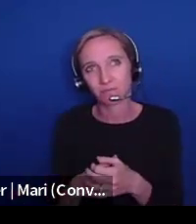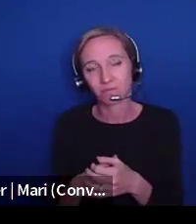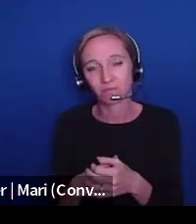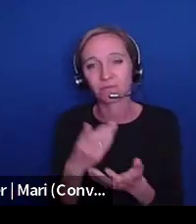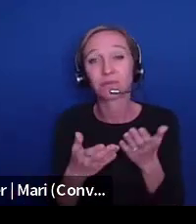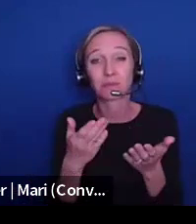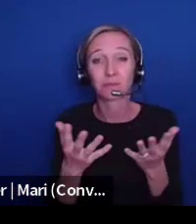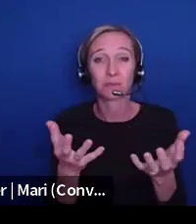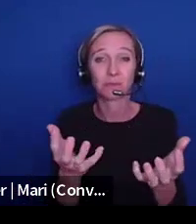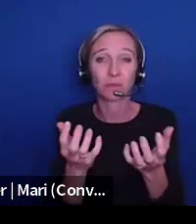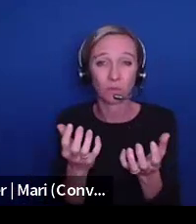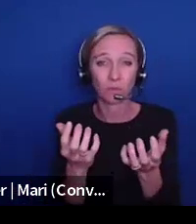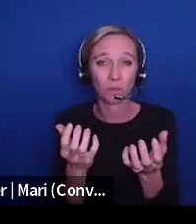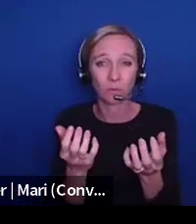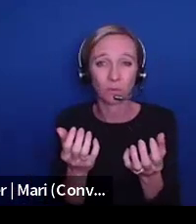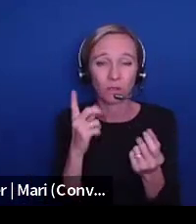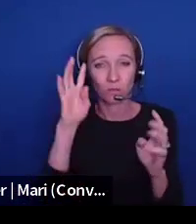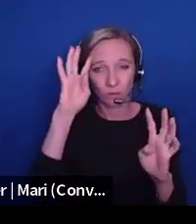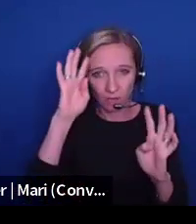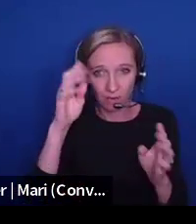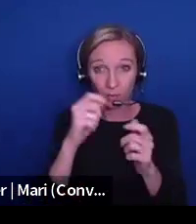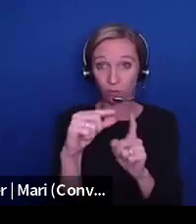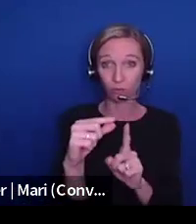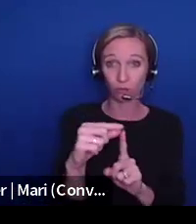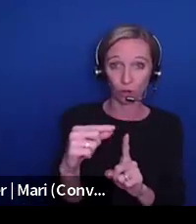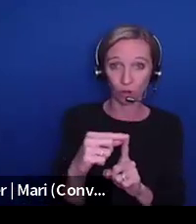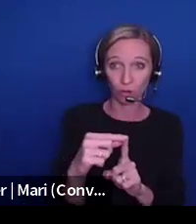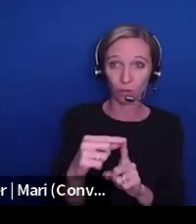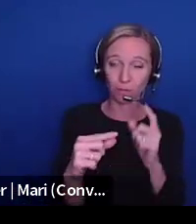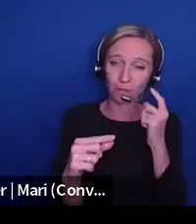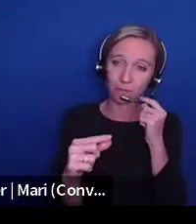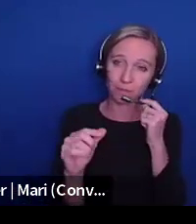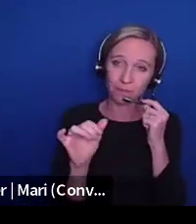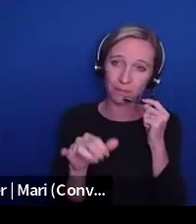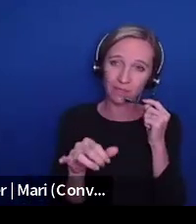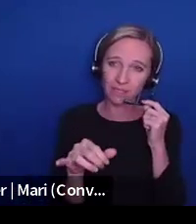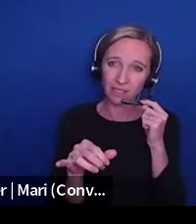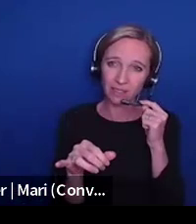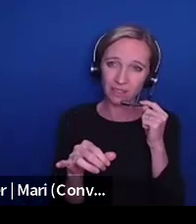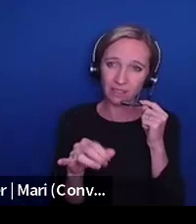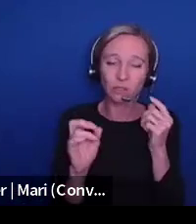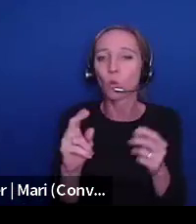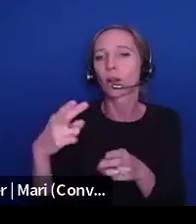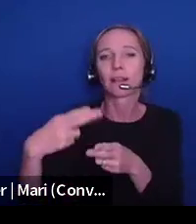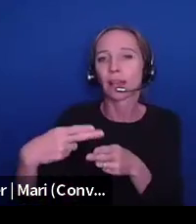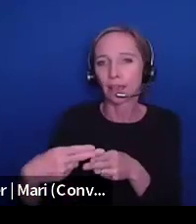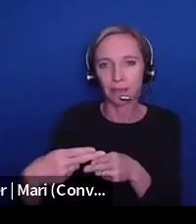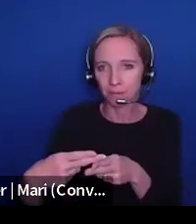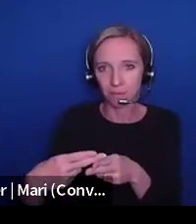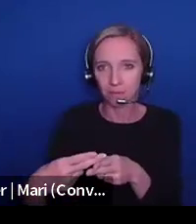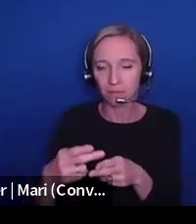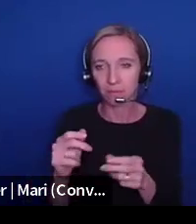we might want to come up with a term that is or a name that